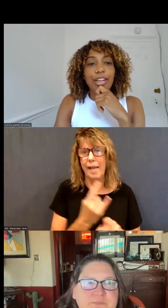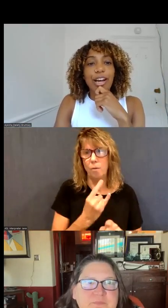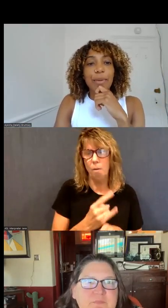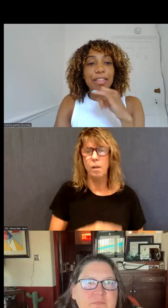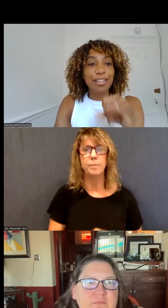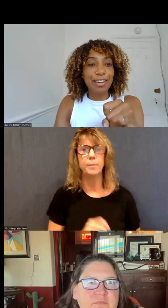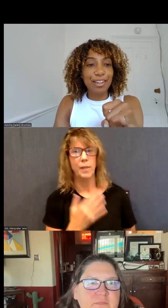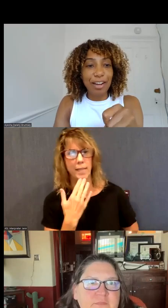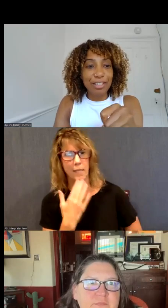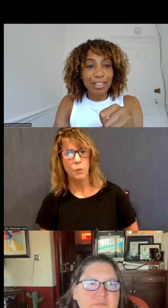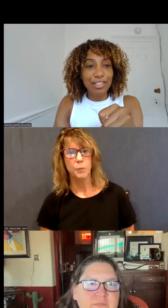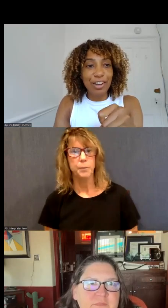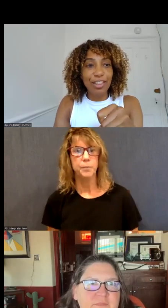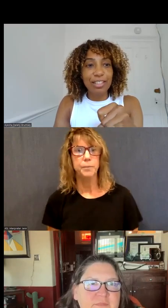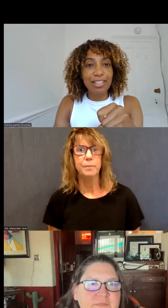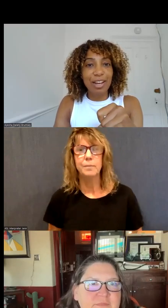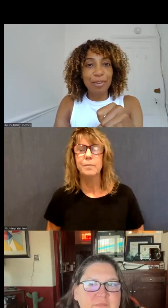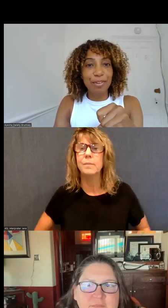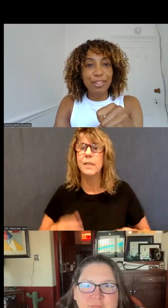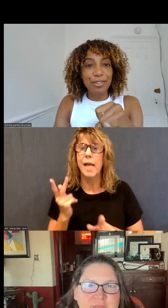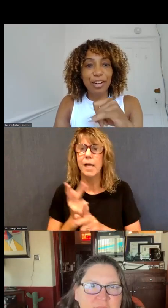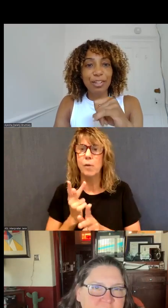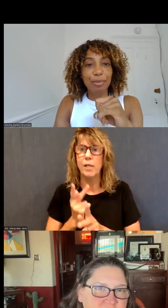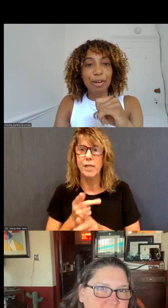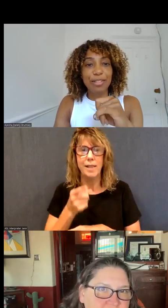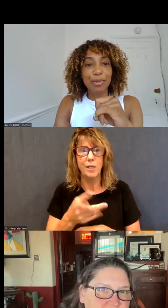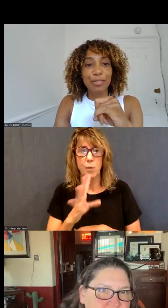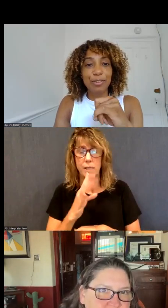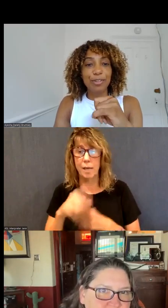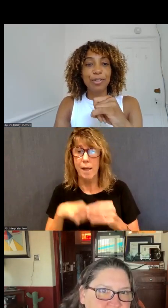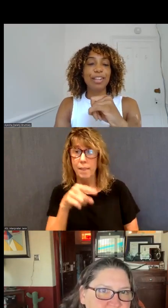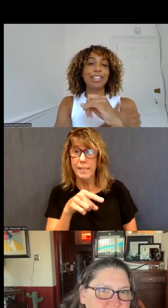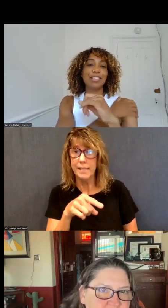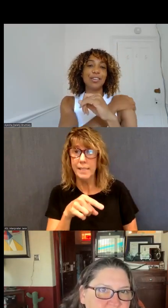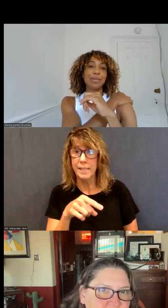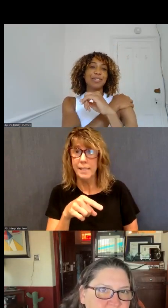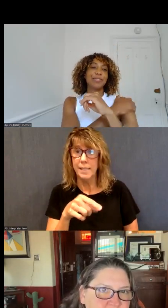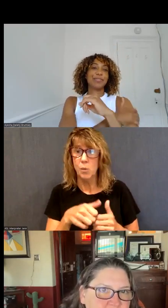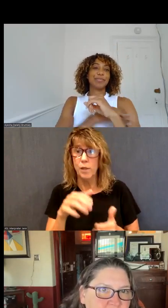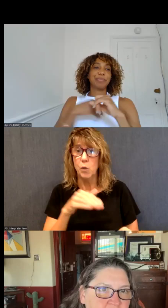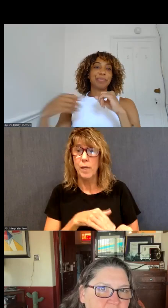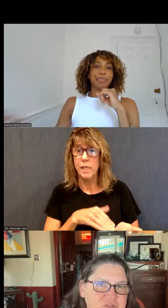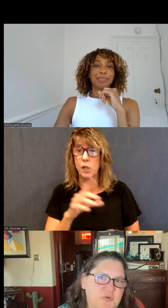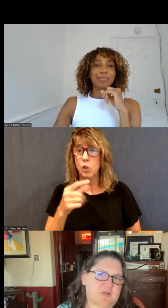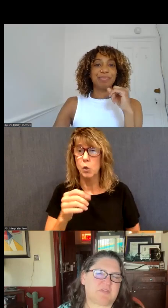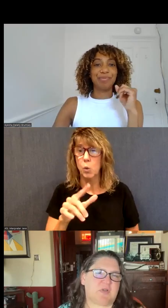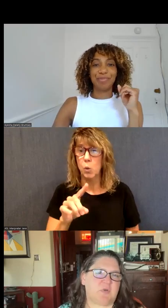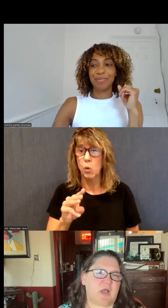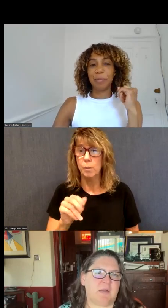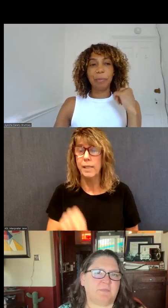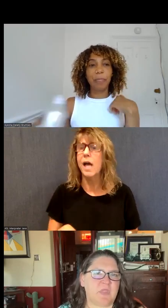you. And then congratulations on this coming forward. Do you want to talk a little bit about this book with you and Dr. Goldman?